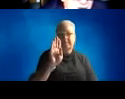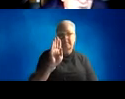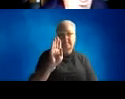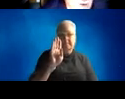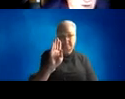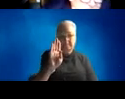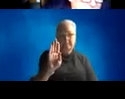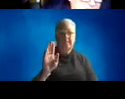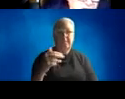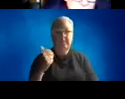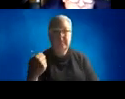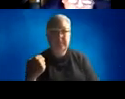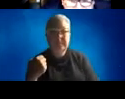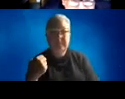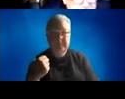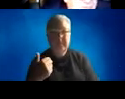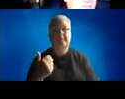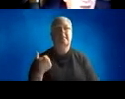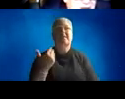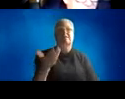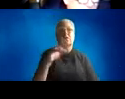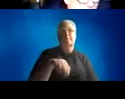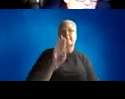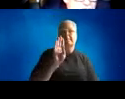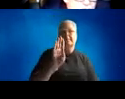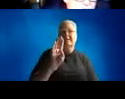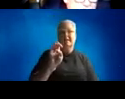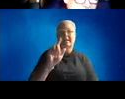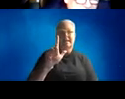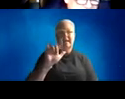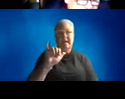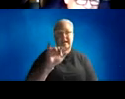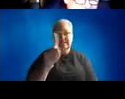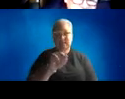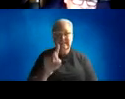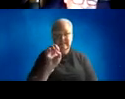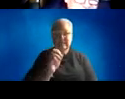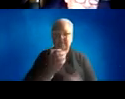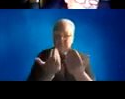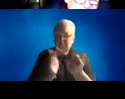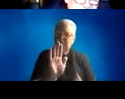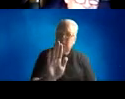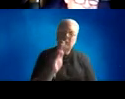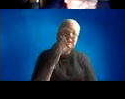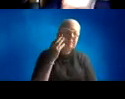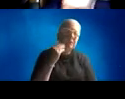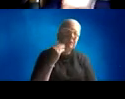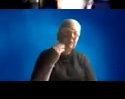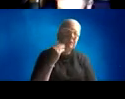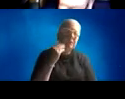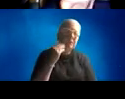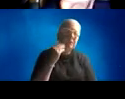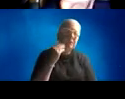guys hear me? Yes, we can hear you well. Okay. Your experience. So my experience